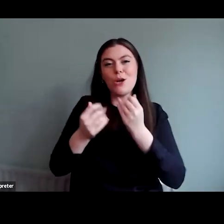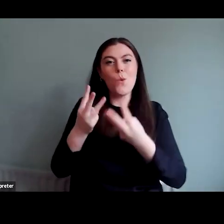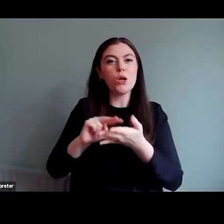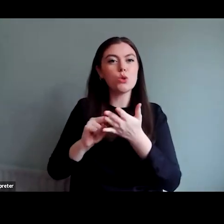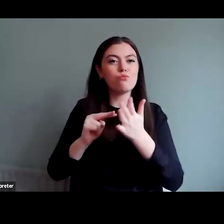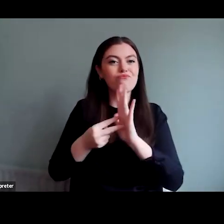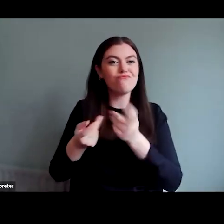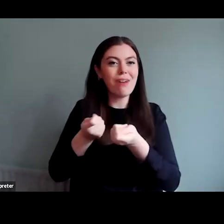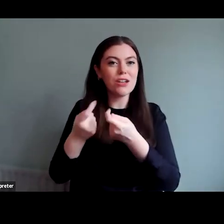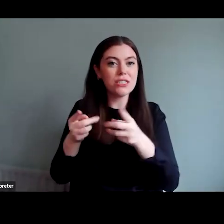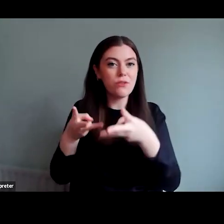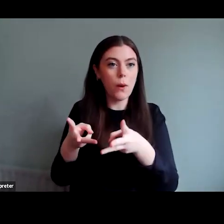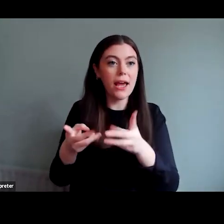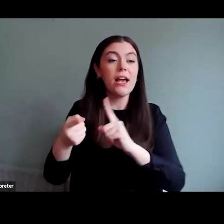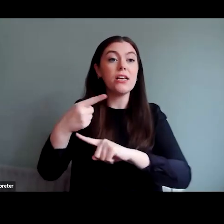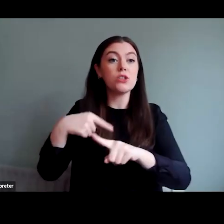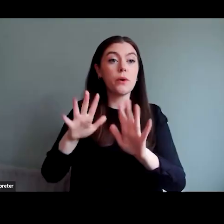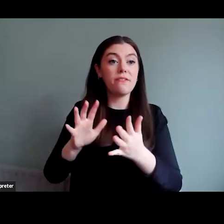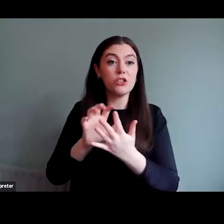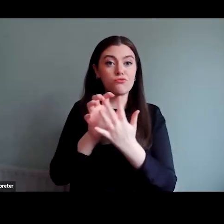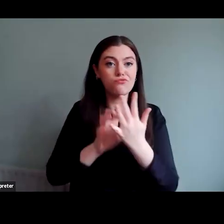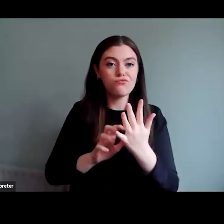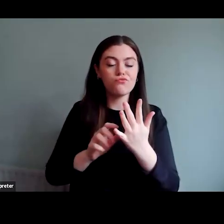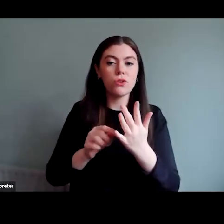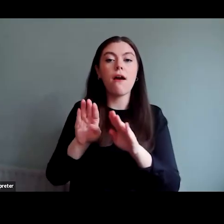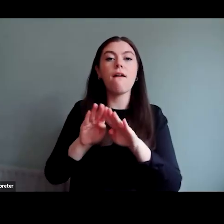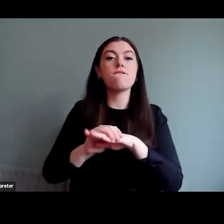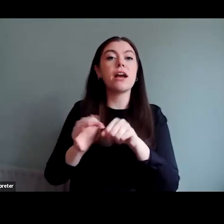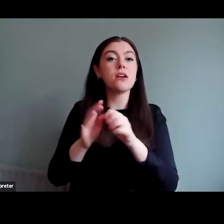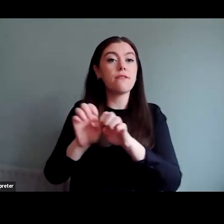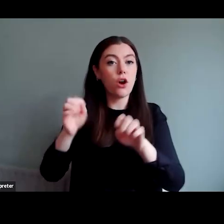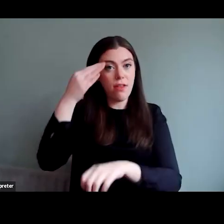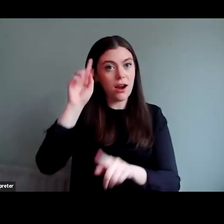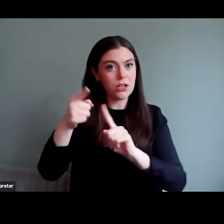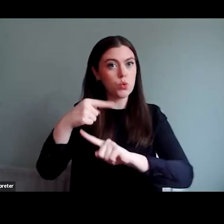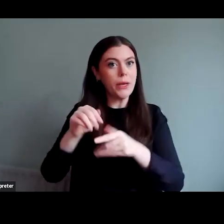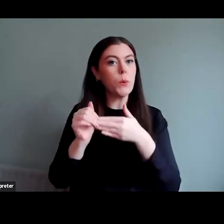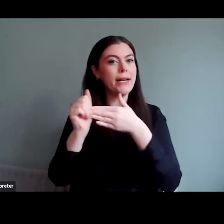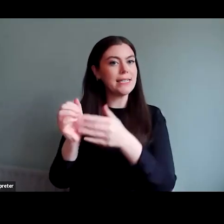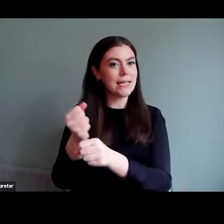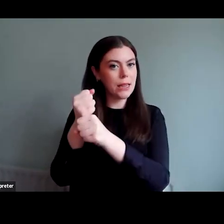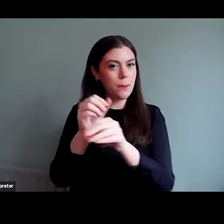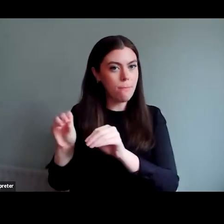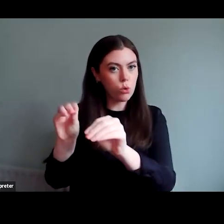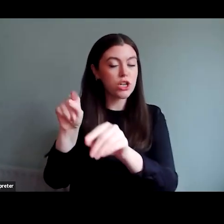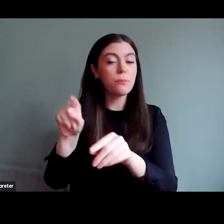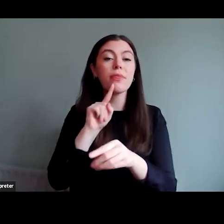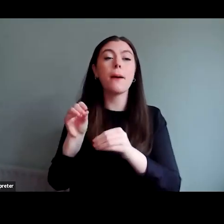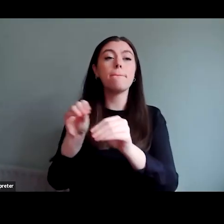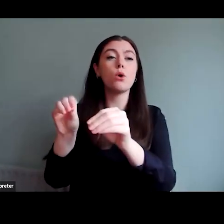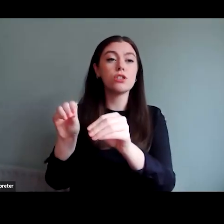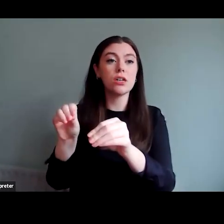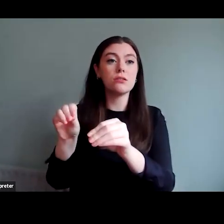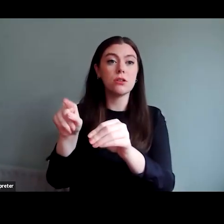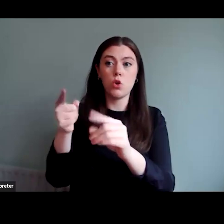that, and Friends of the Earth Ireland and Friends of the Earth Spain were really leading on this motion. And it was really a motion on the agreement to